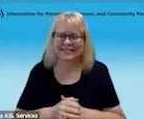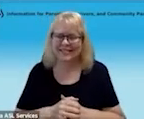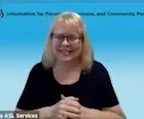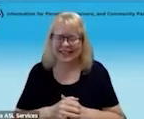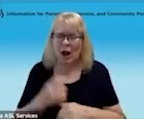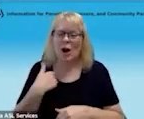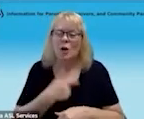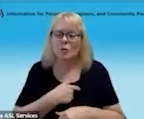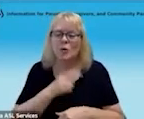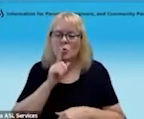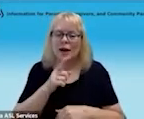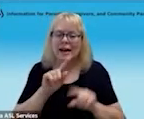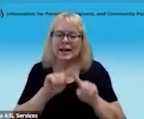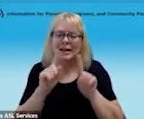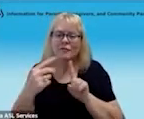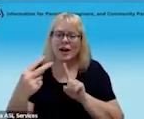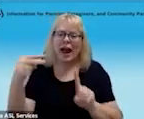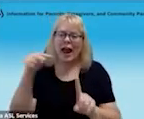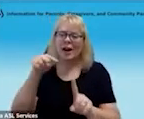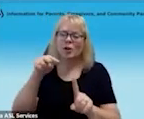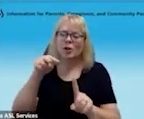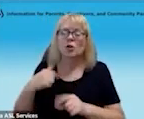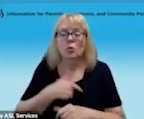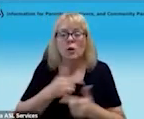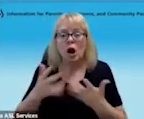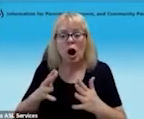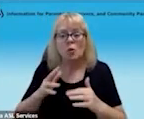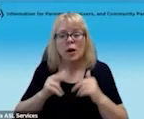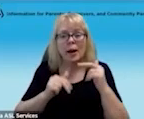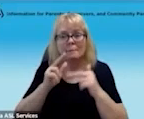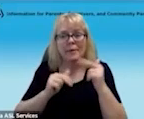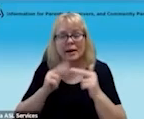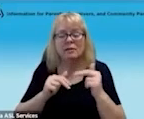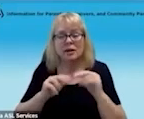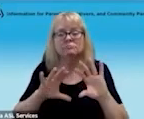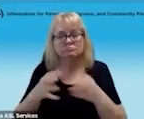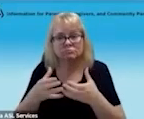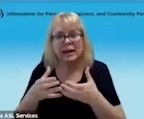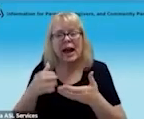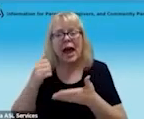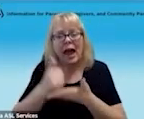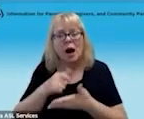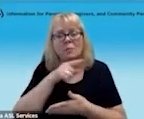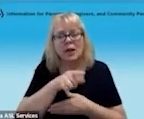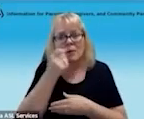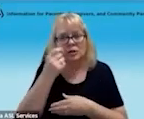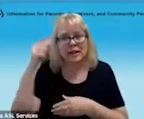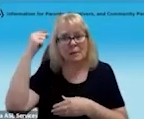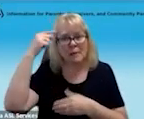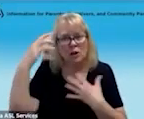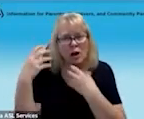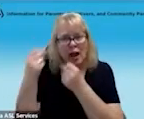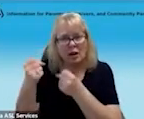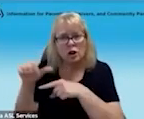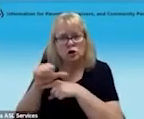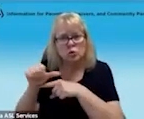with faith-based organizations, but we didn't go to them and ask them, will you please do one more thing that somebody is asking you to do? We really